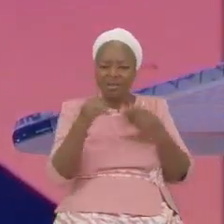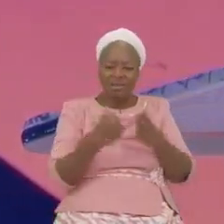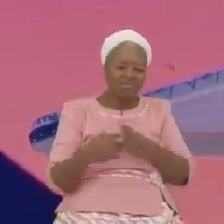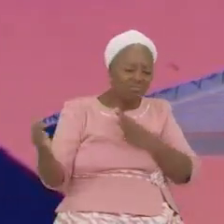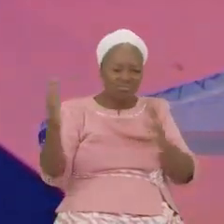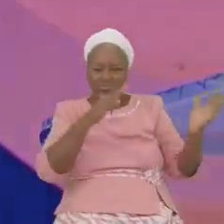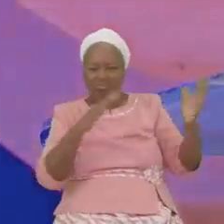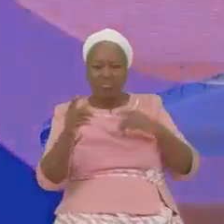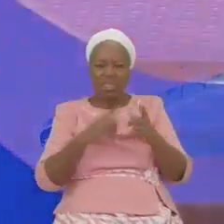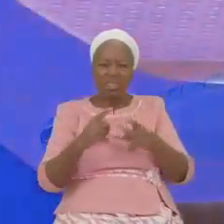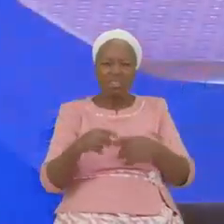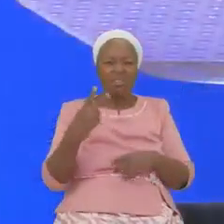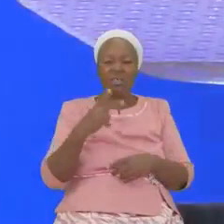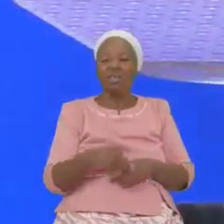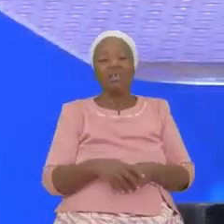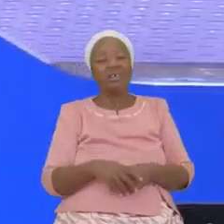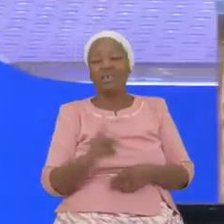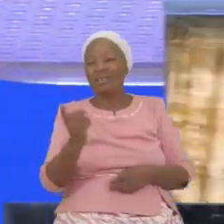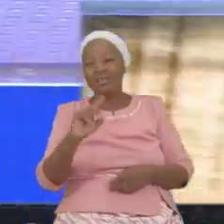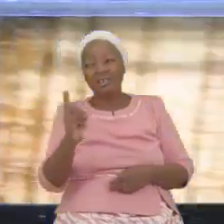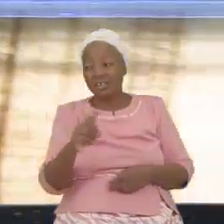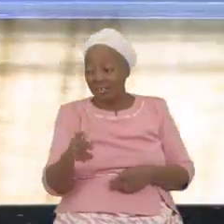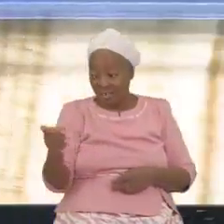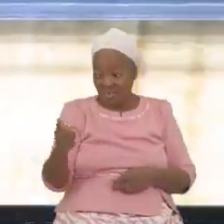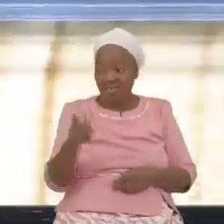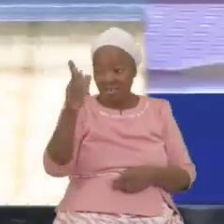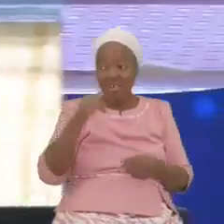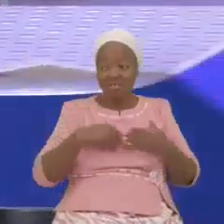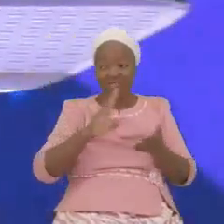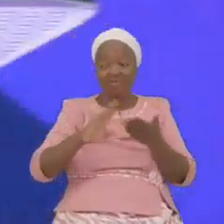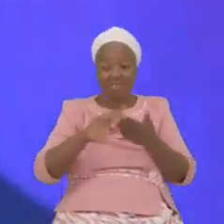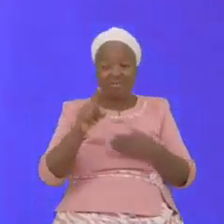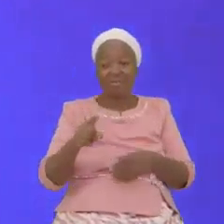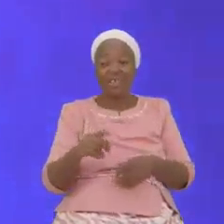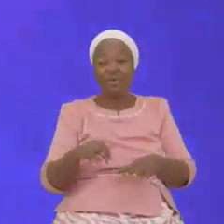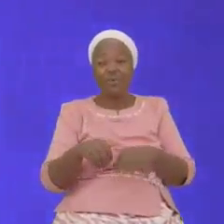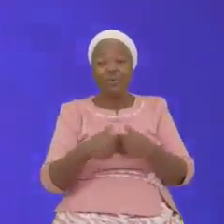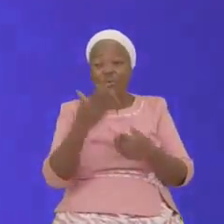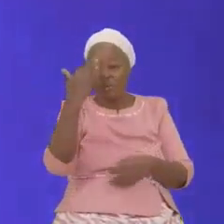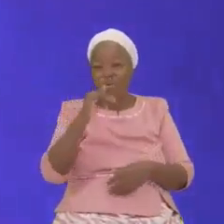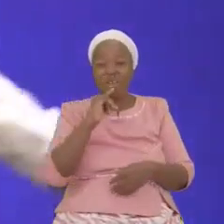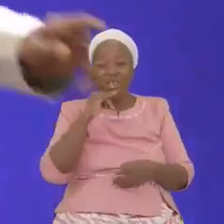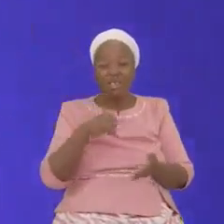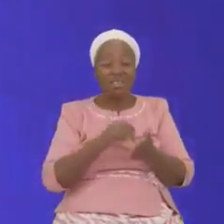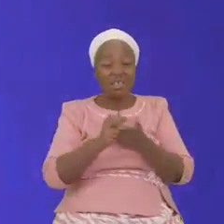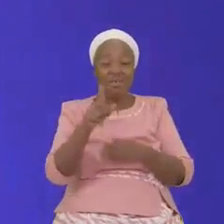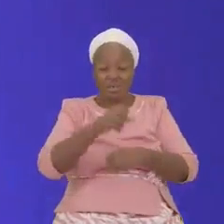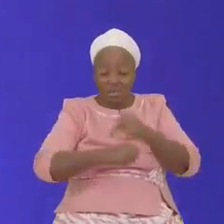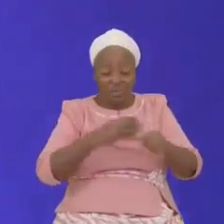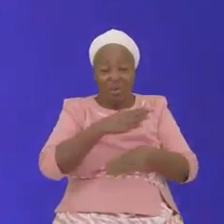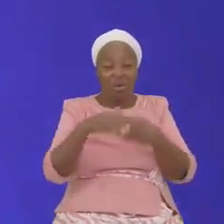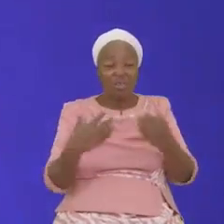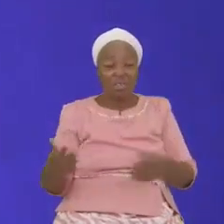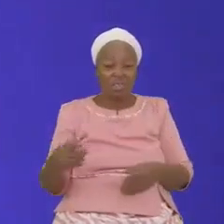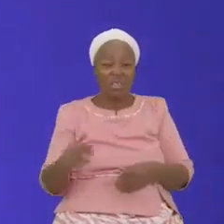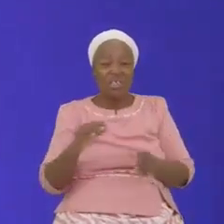And then they remember, and you do say, God has forgiven you. Why are you suffering all these things? It's the punishment of